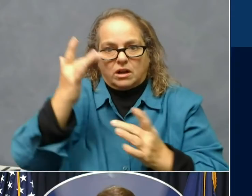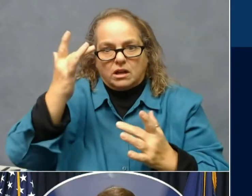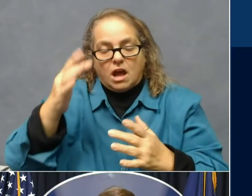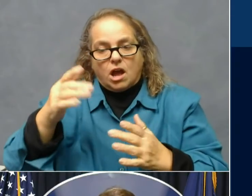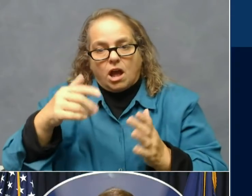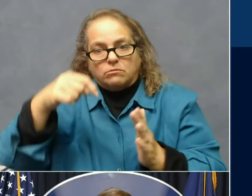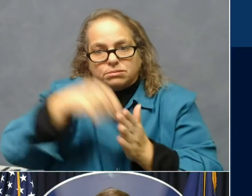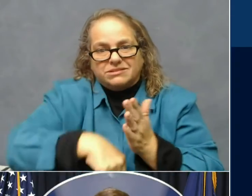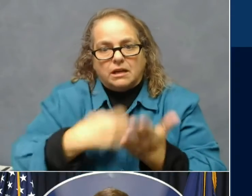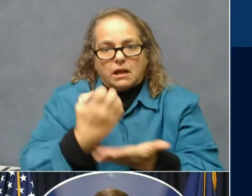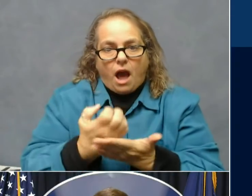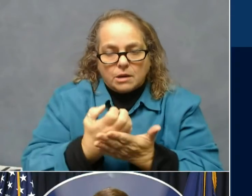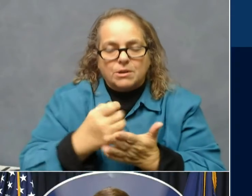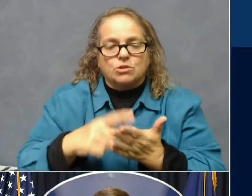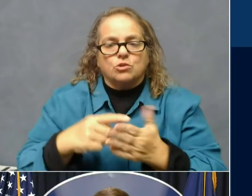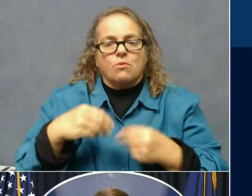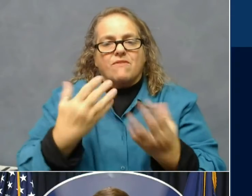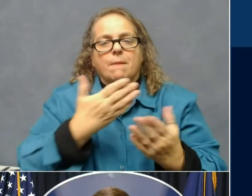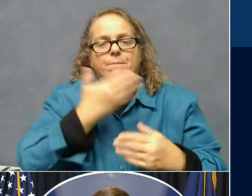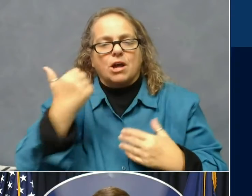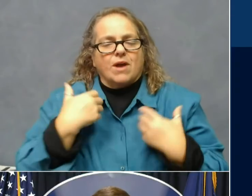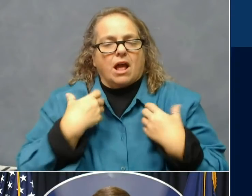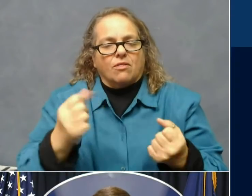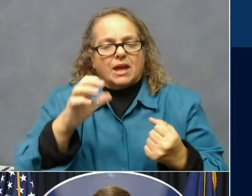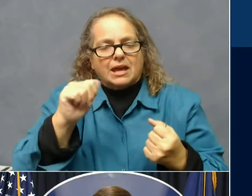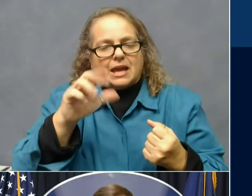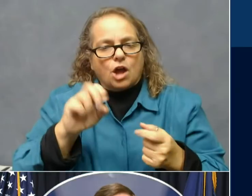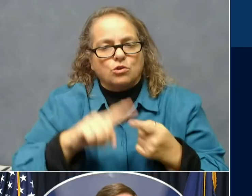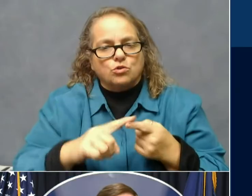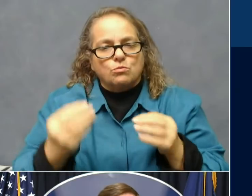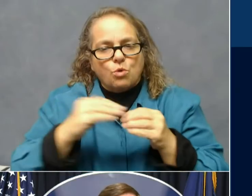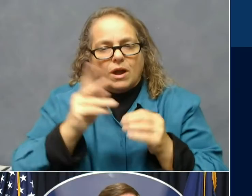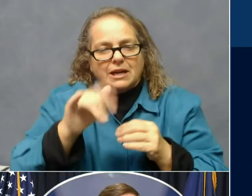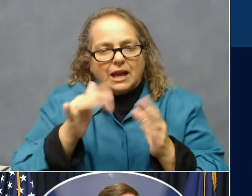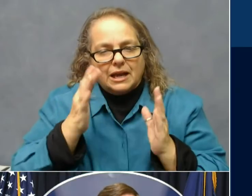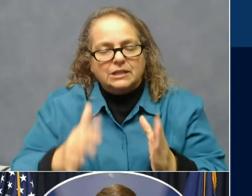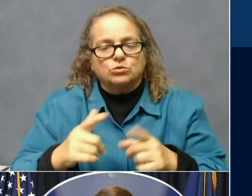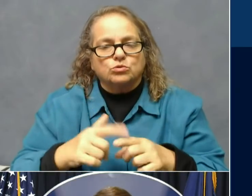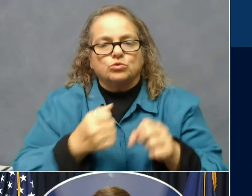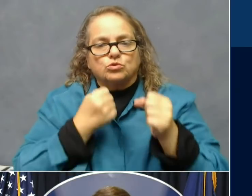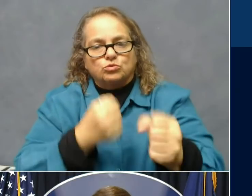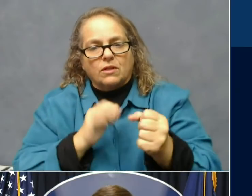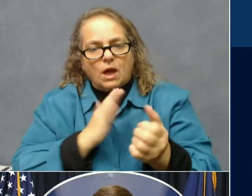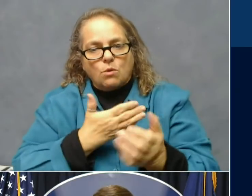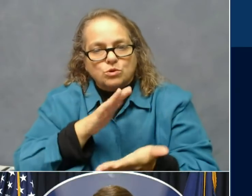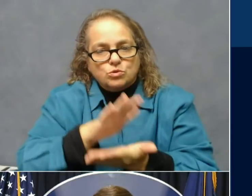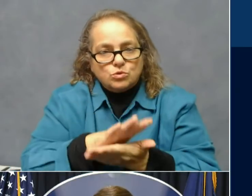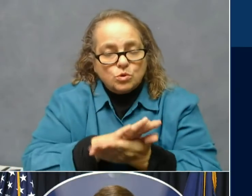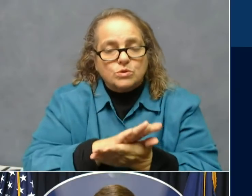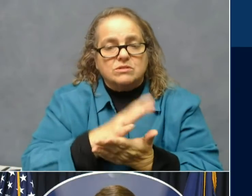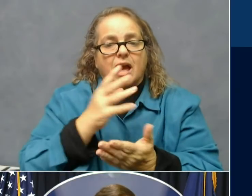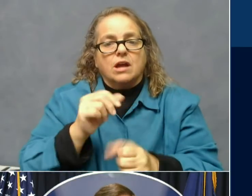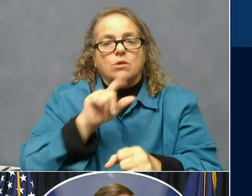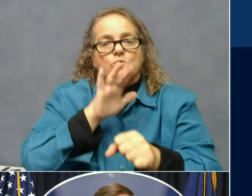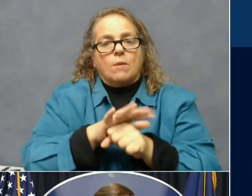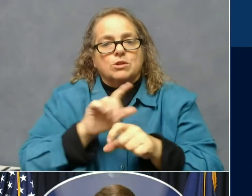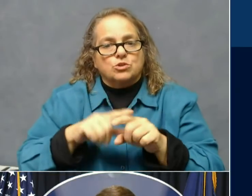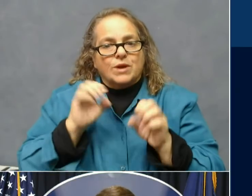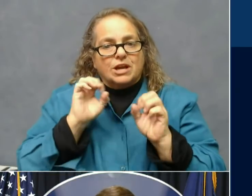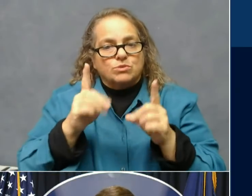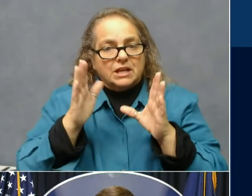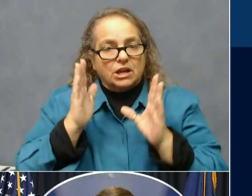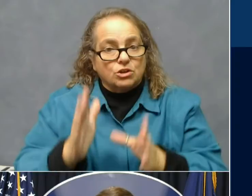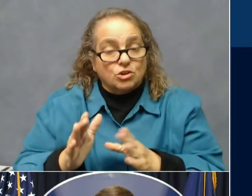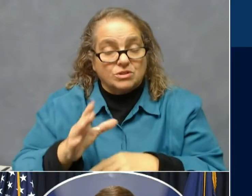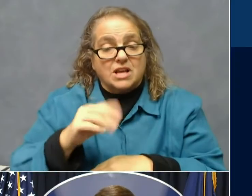more Kentuckians, to strengthen our public schools and keep our promise to educators and other public employees, some of whom have